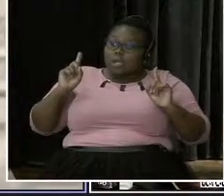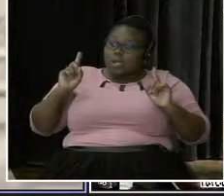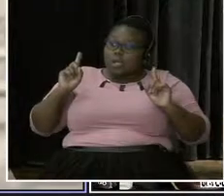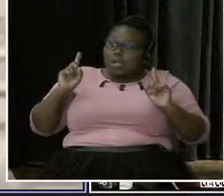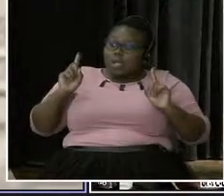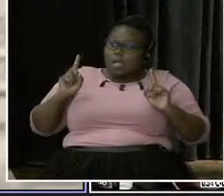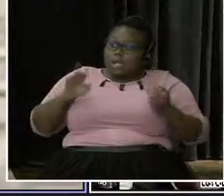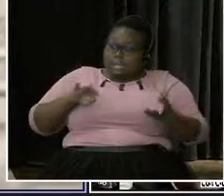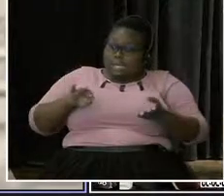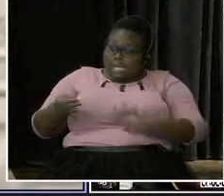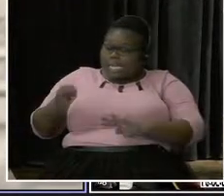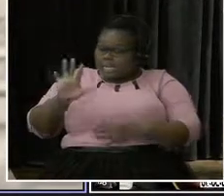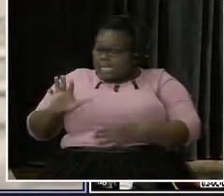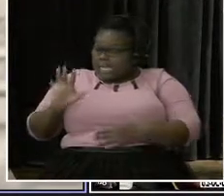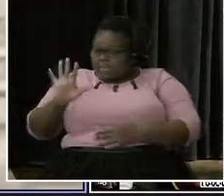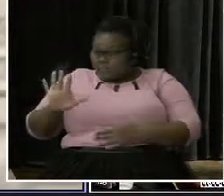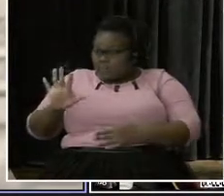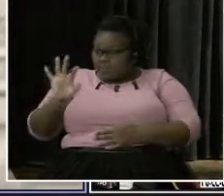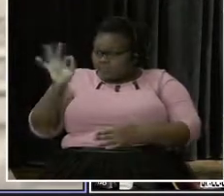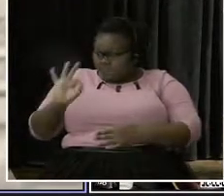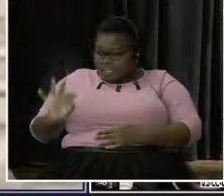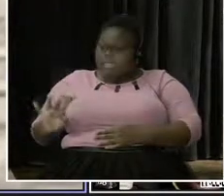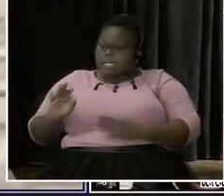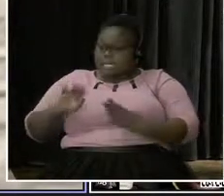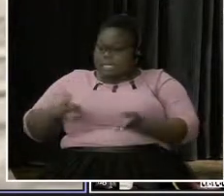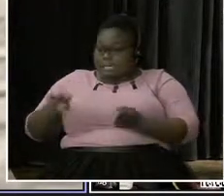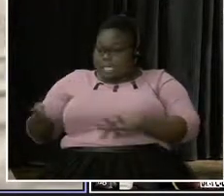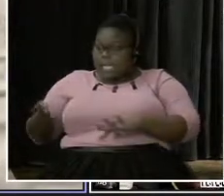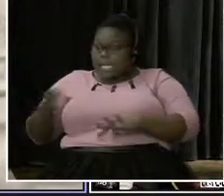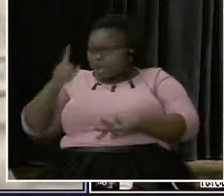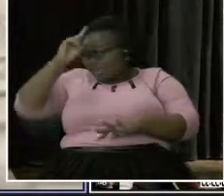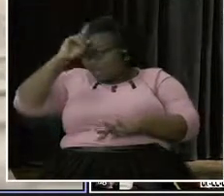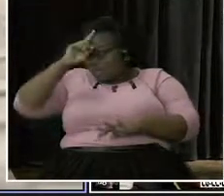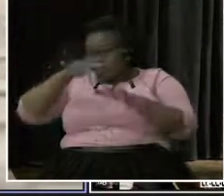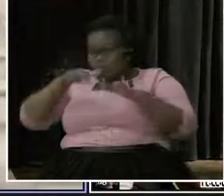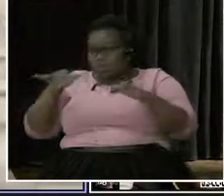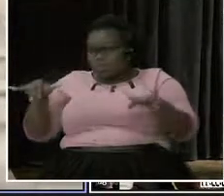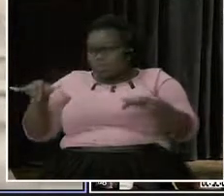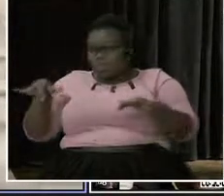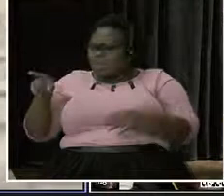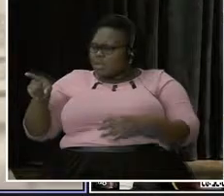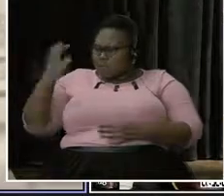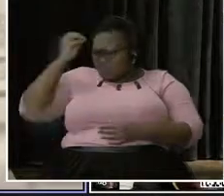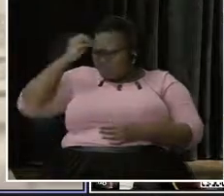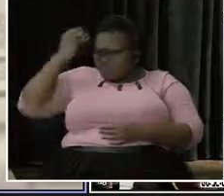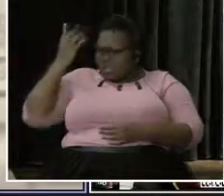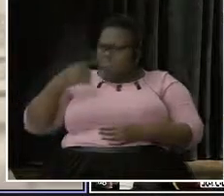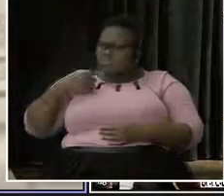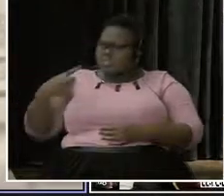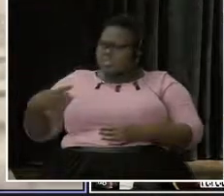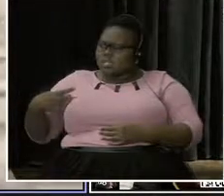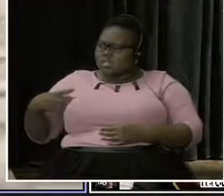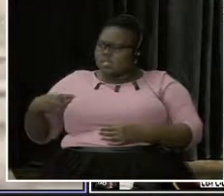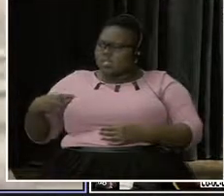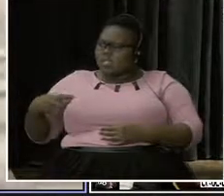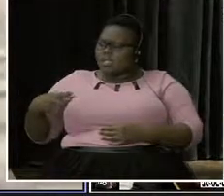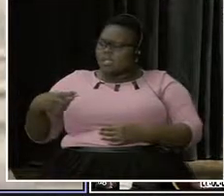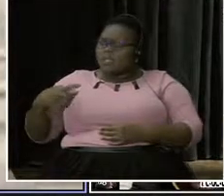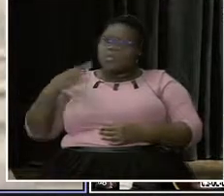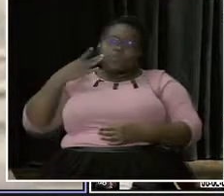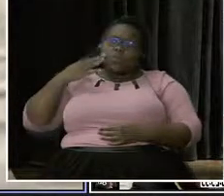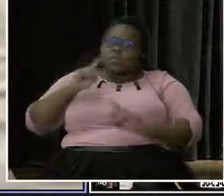lost their lives, 95% of them are African people. And she forgets to mention them when we are speaking about a security